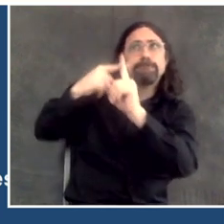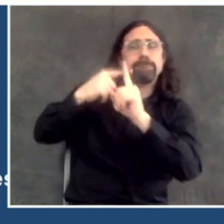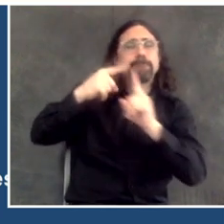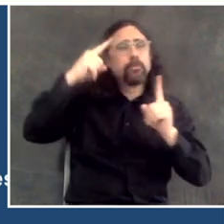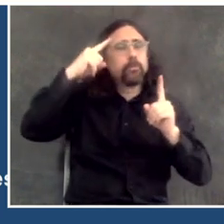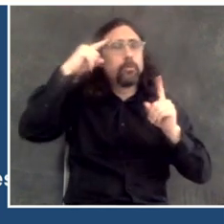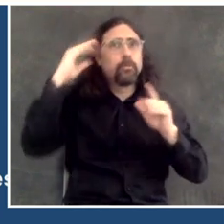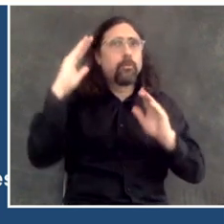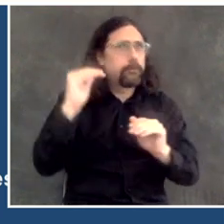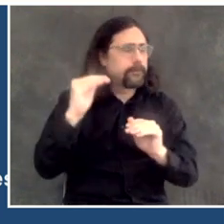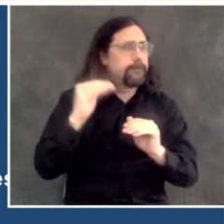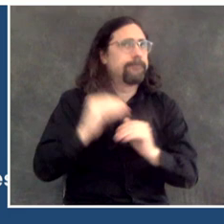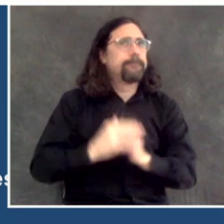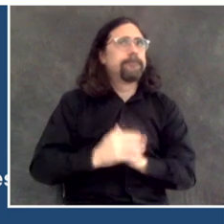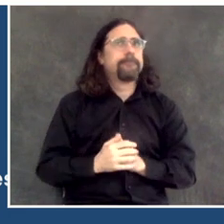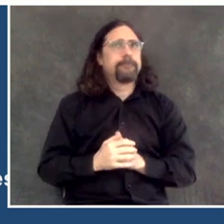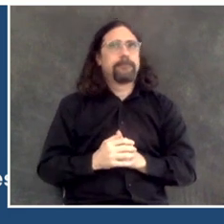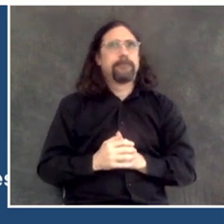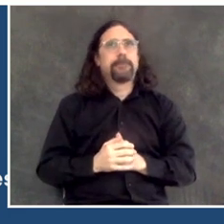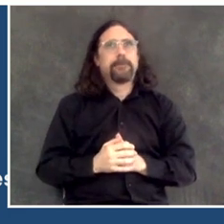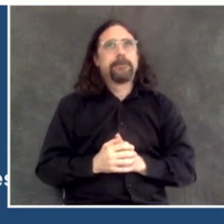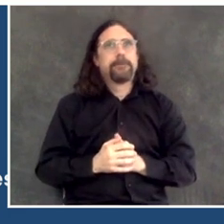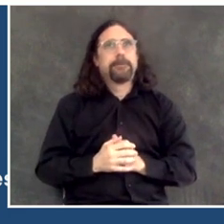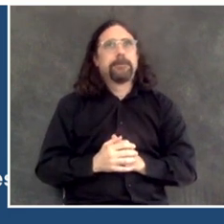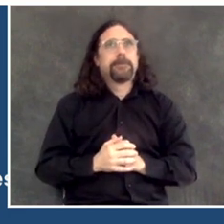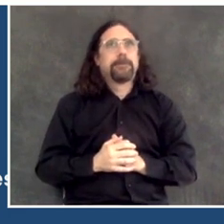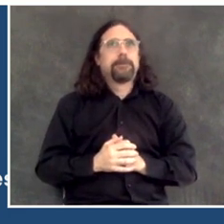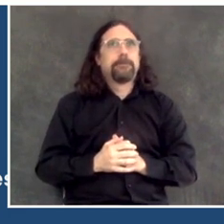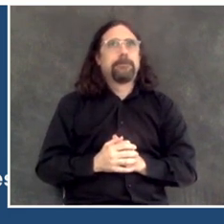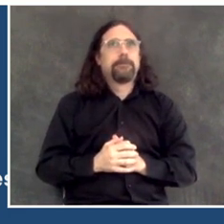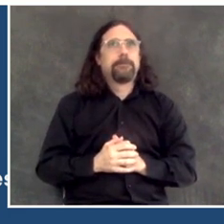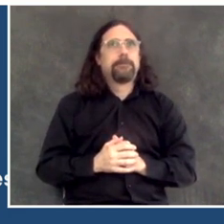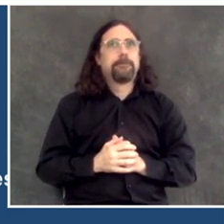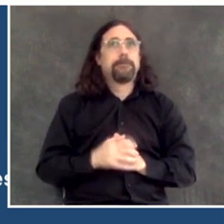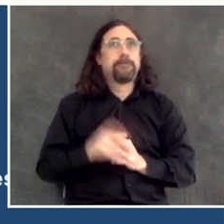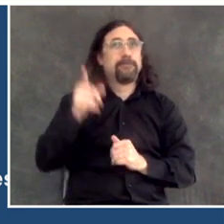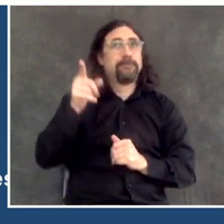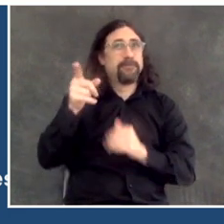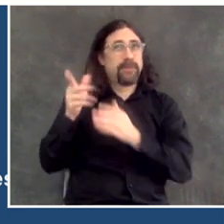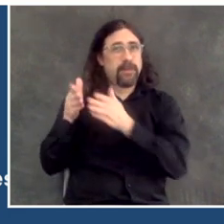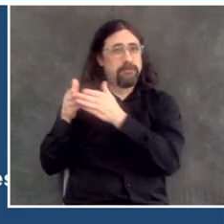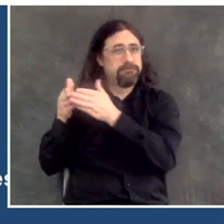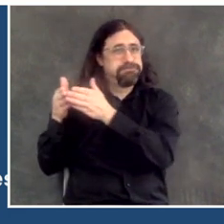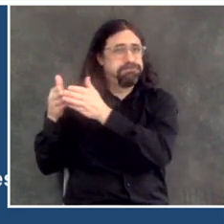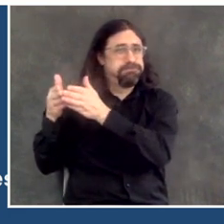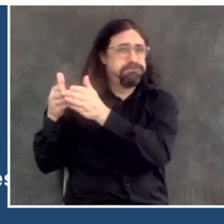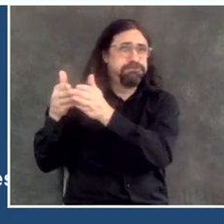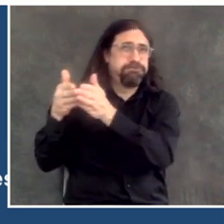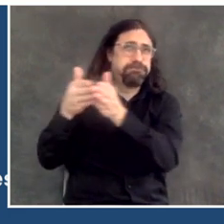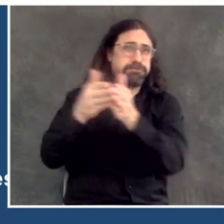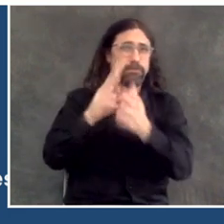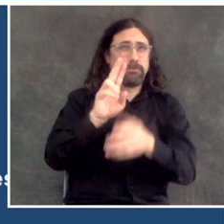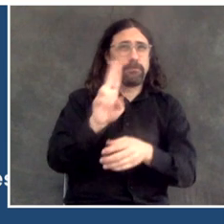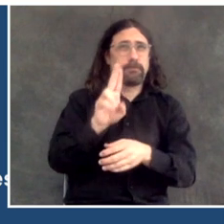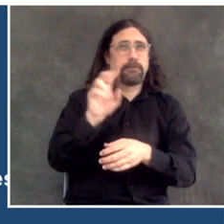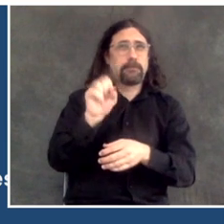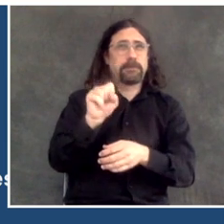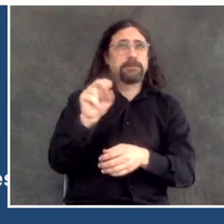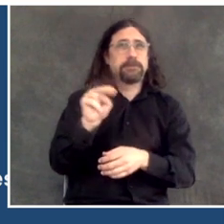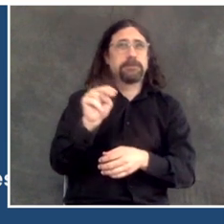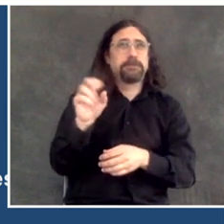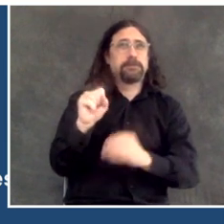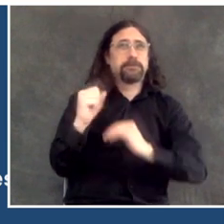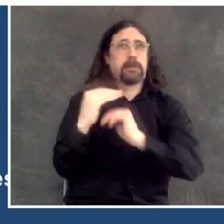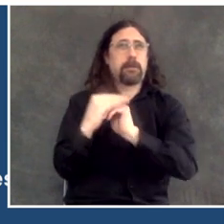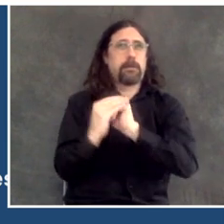comfort steamed into our harbor, when we saw the amazing efforts of the Army Corps engineers at the Javits Center, when we saw those